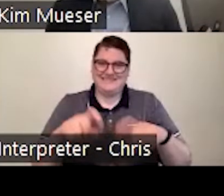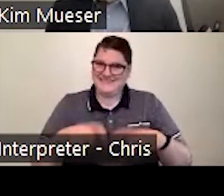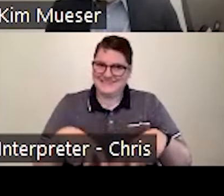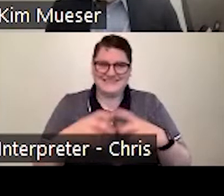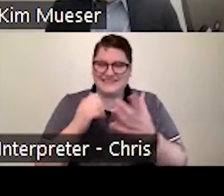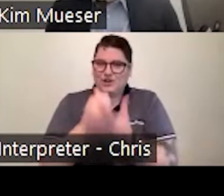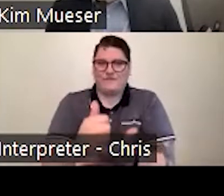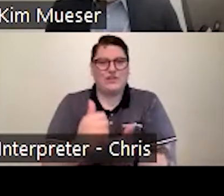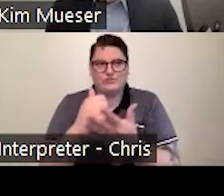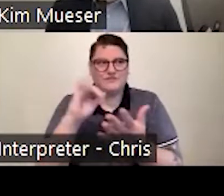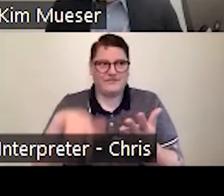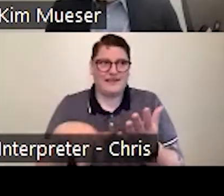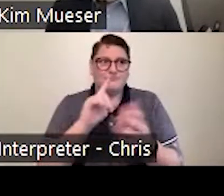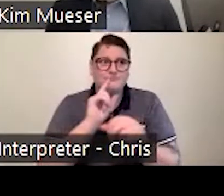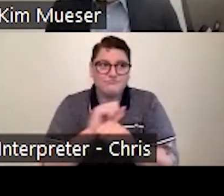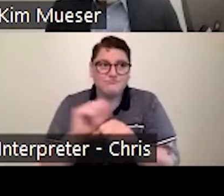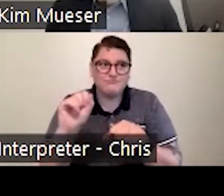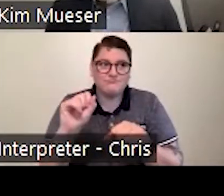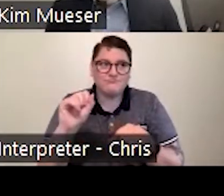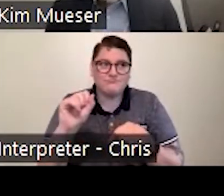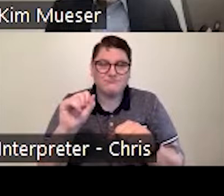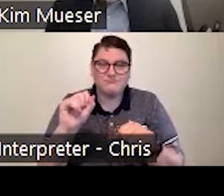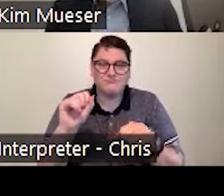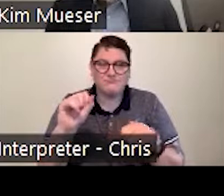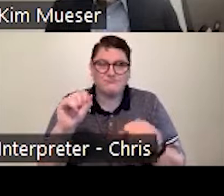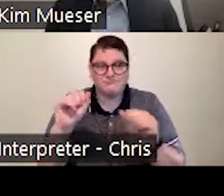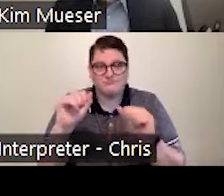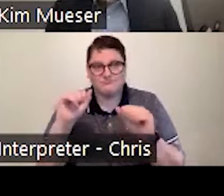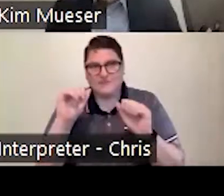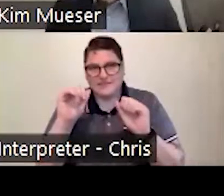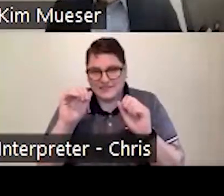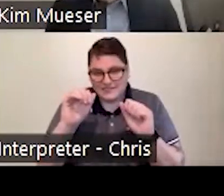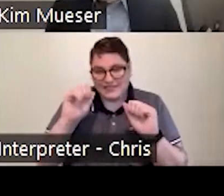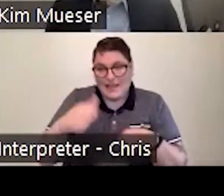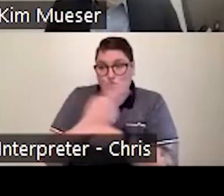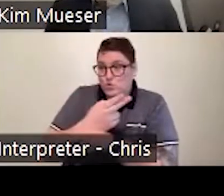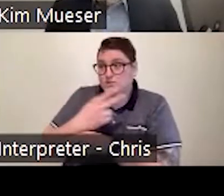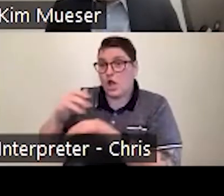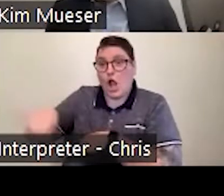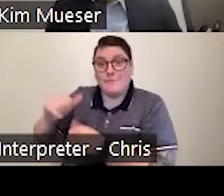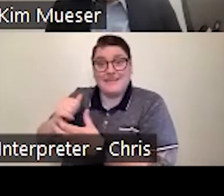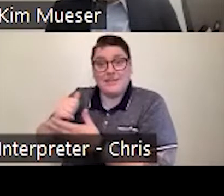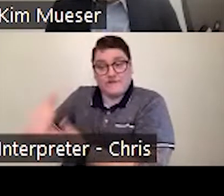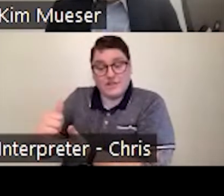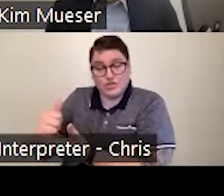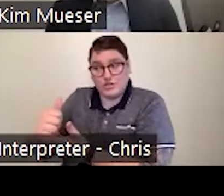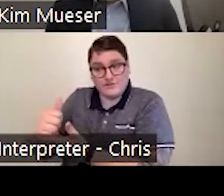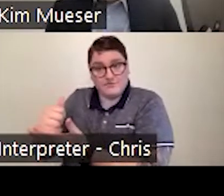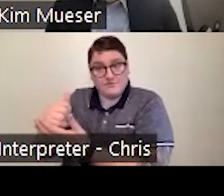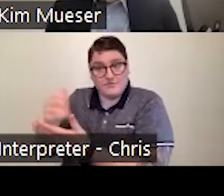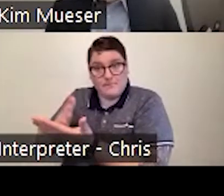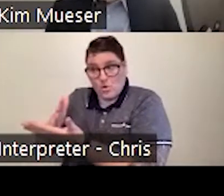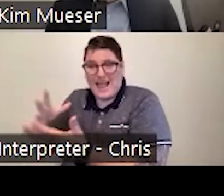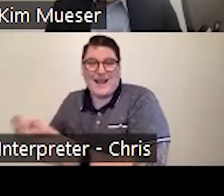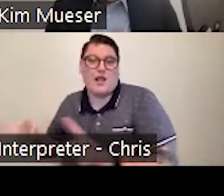interventions that are in fact contain common intervention components and are broadly applicable with the skill of a